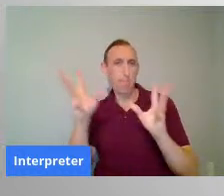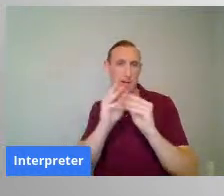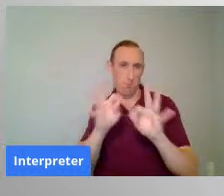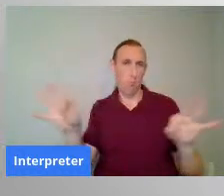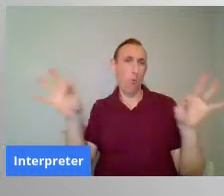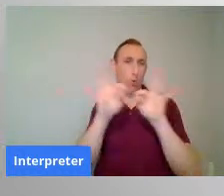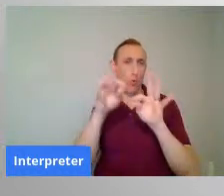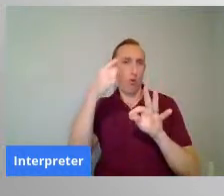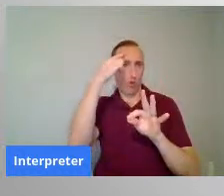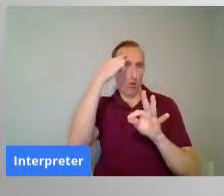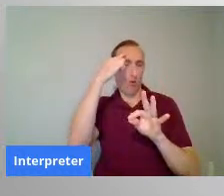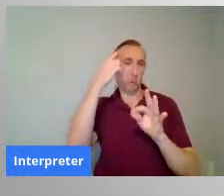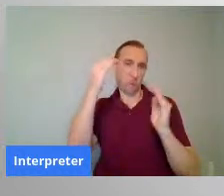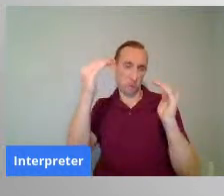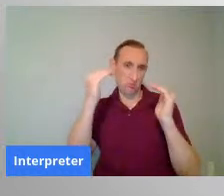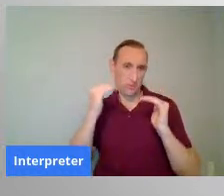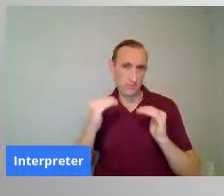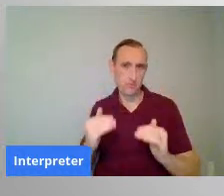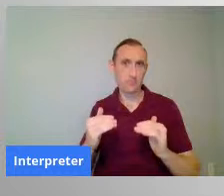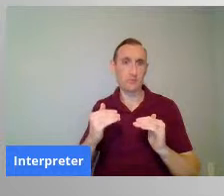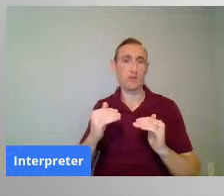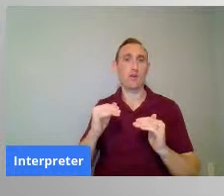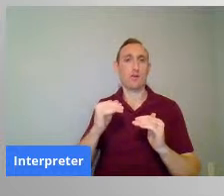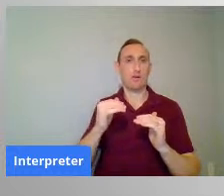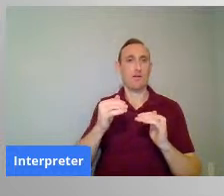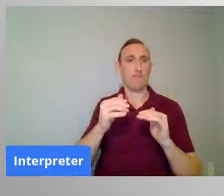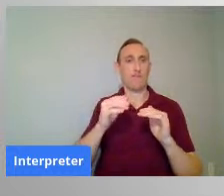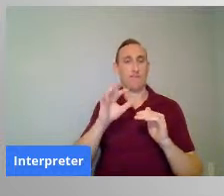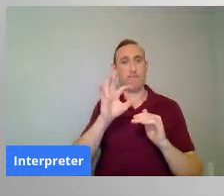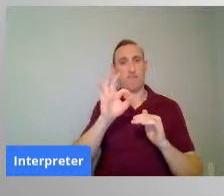There was a facilities review. The 5-year plan with the